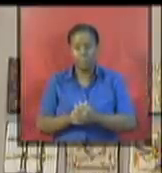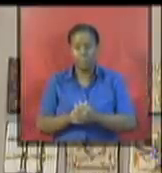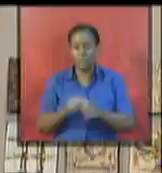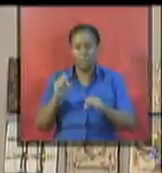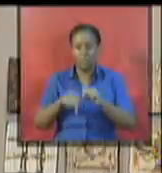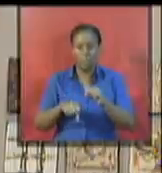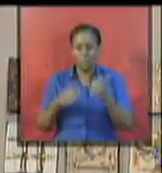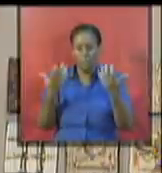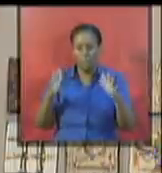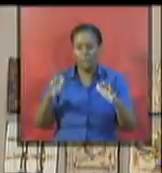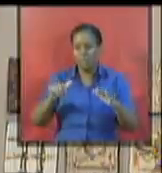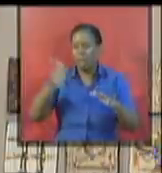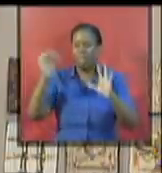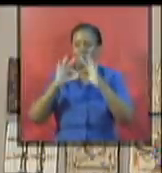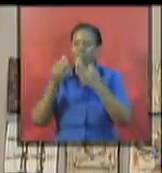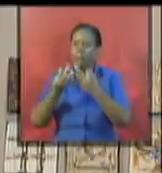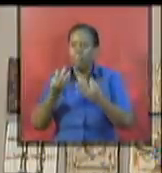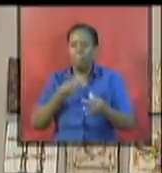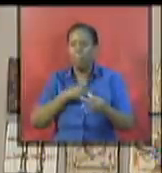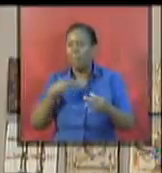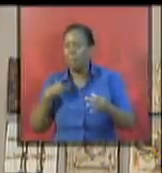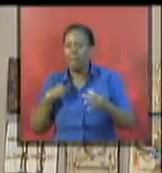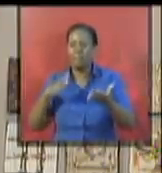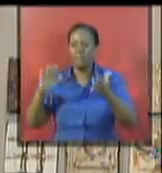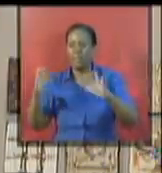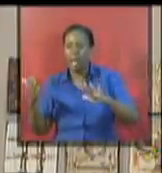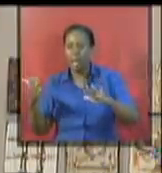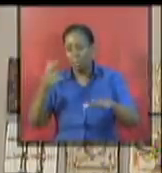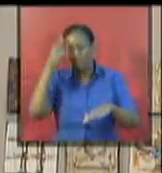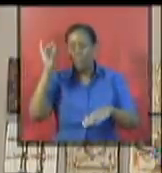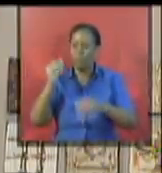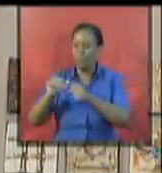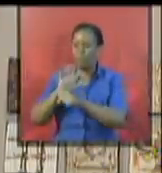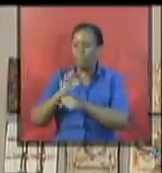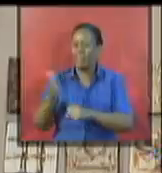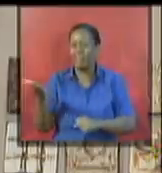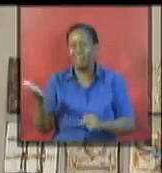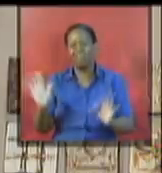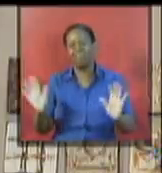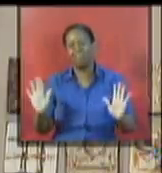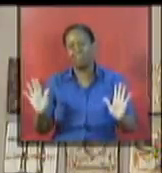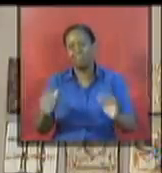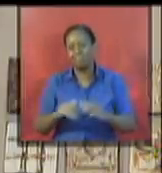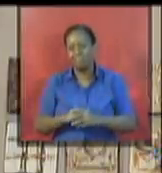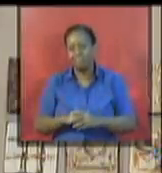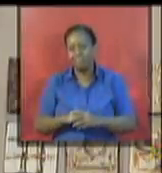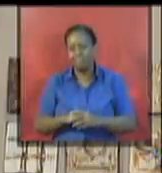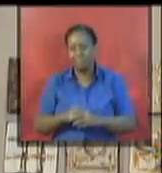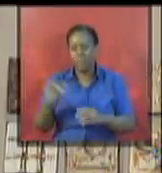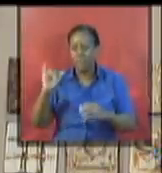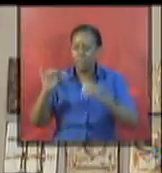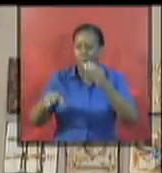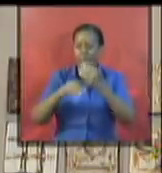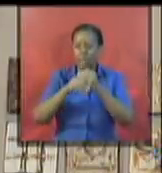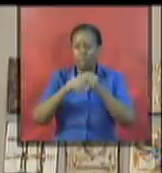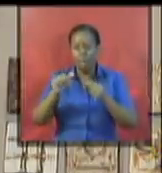lost to COVID-19. In addition to that, all primary contacts, meaning that persons that were in contact with